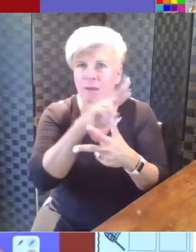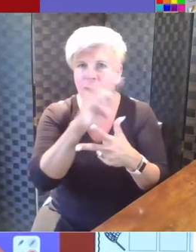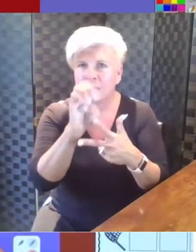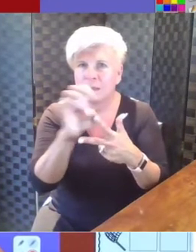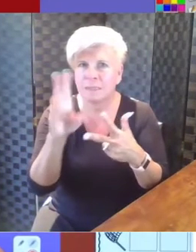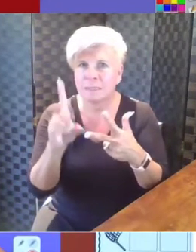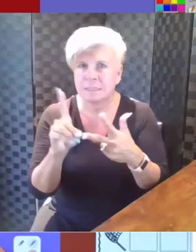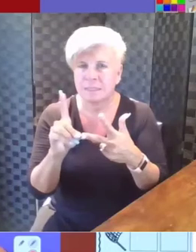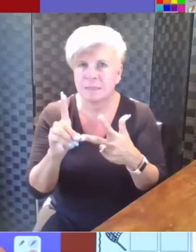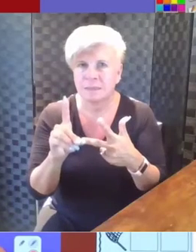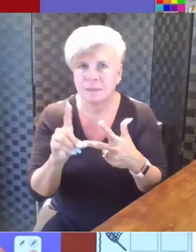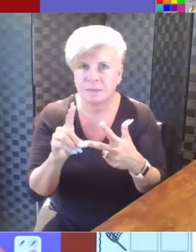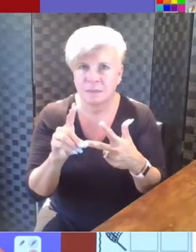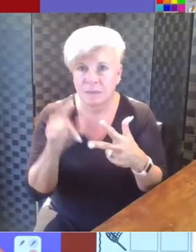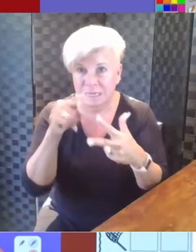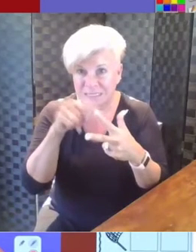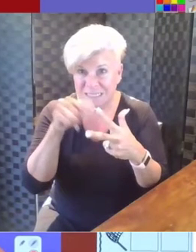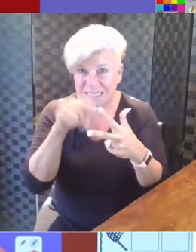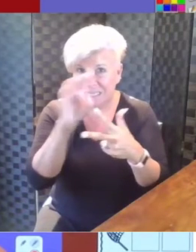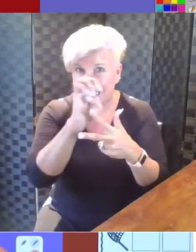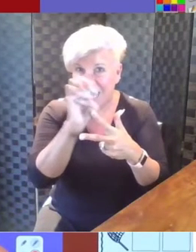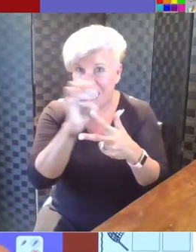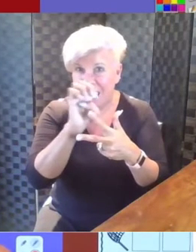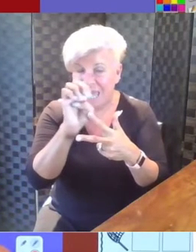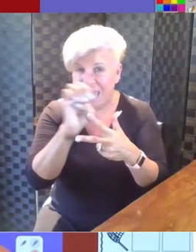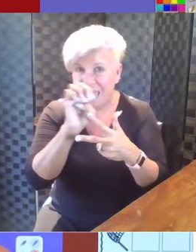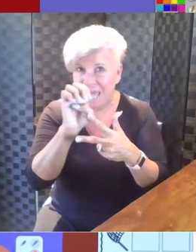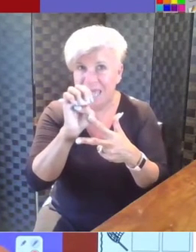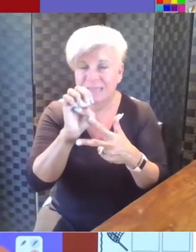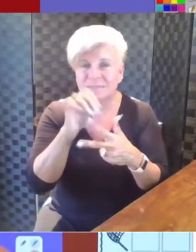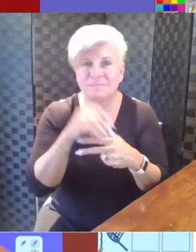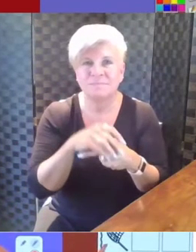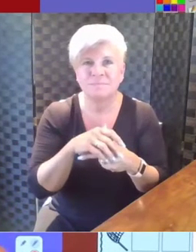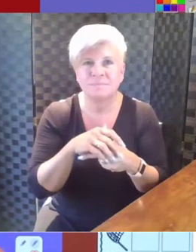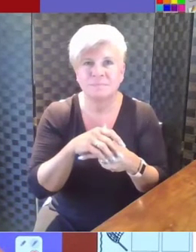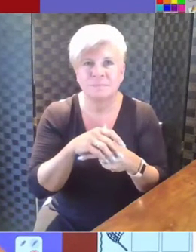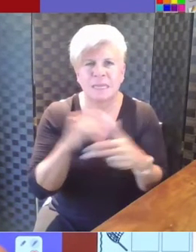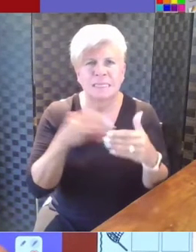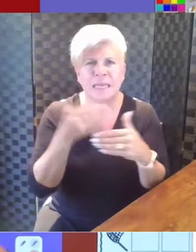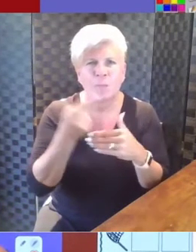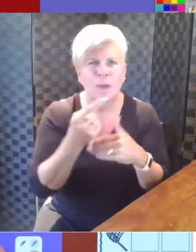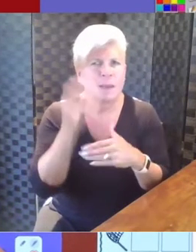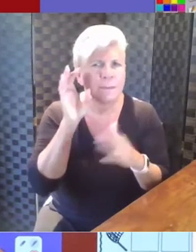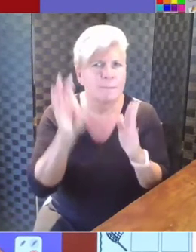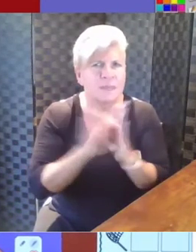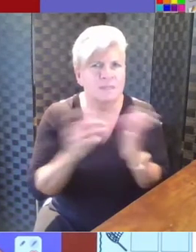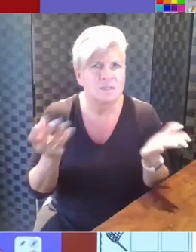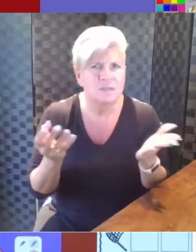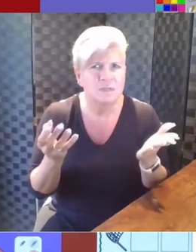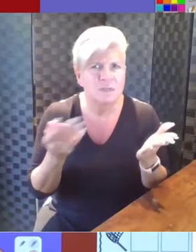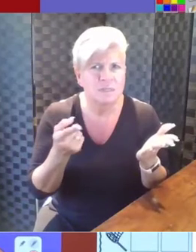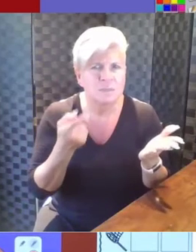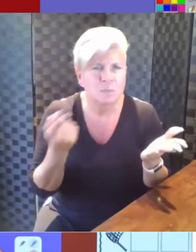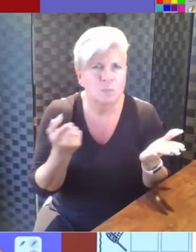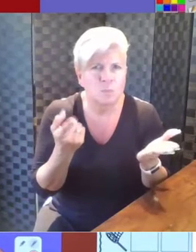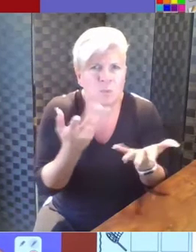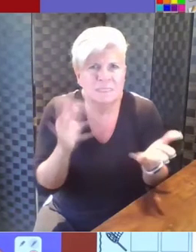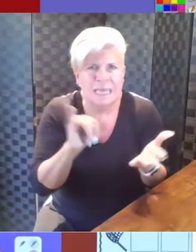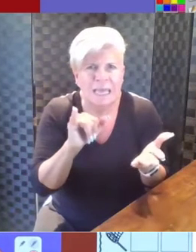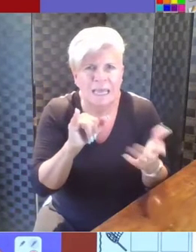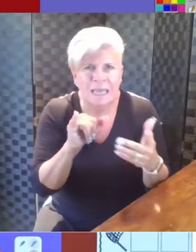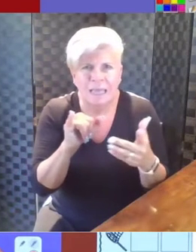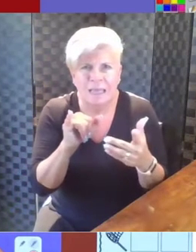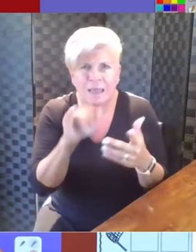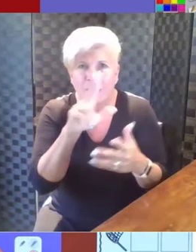That silent or that short E in the middle can be kind of tricky, so we're going to really listen for that this time. What's the next picture? You say it, and you tell me all the sounds.